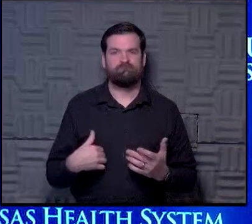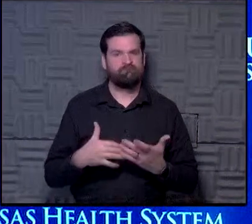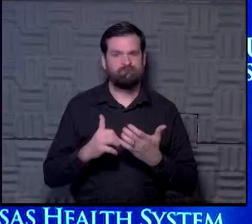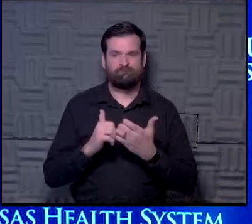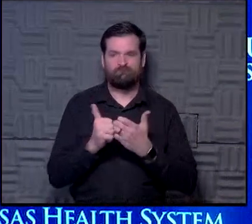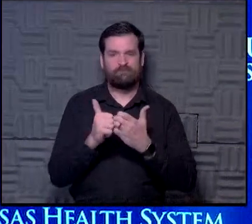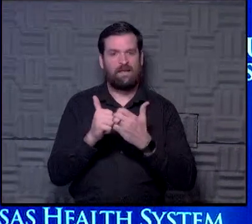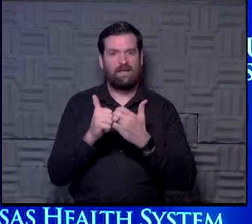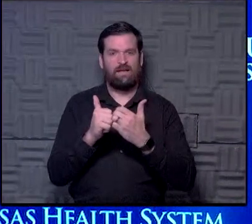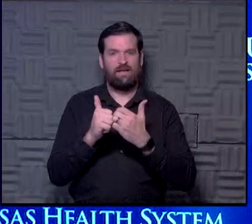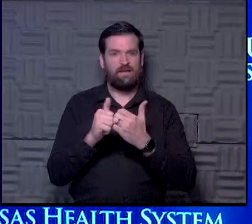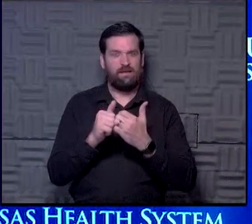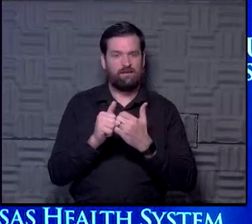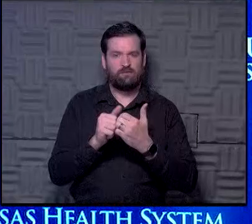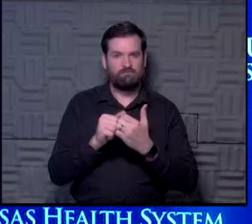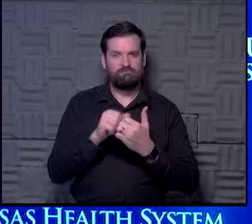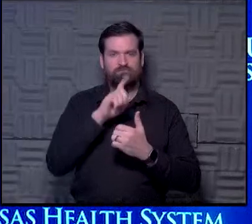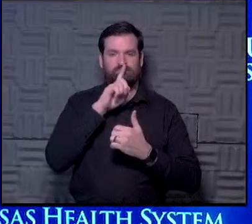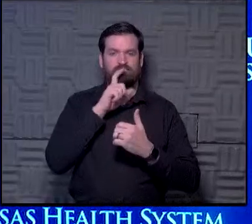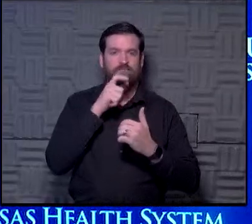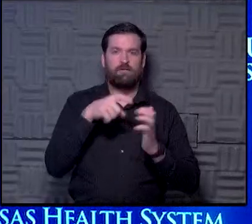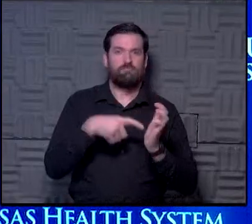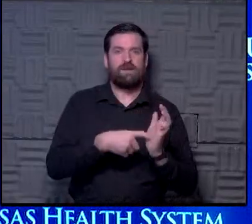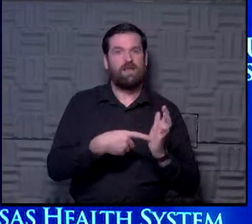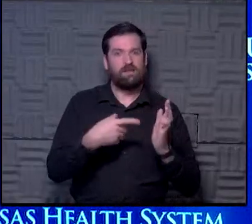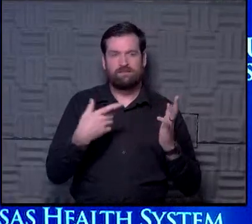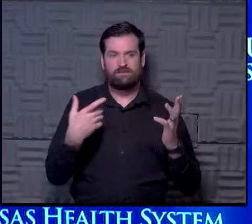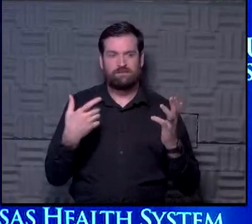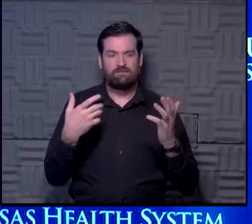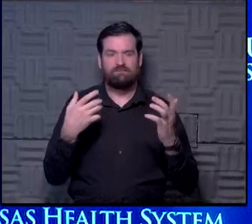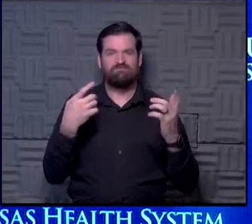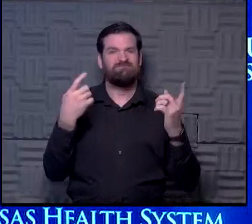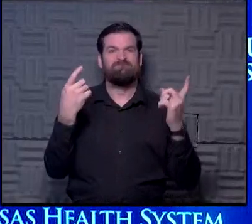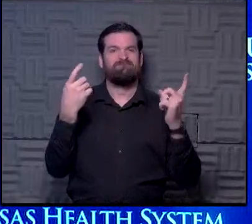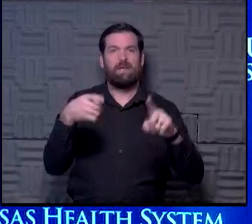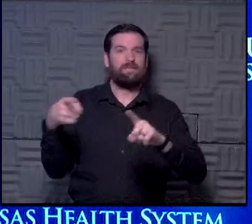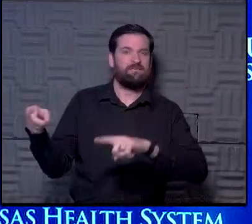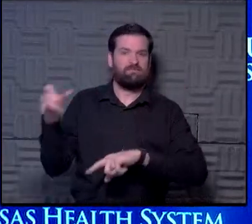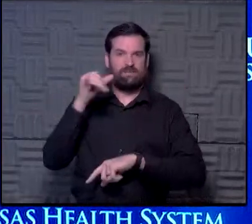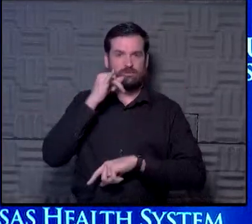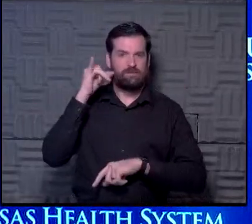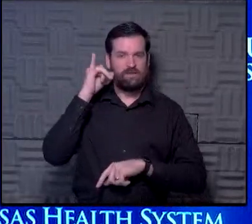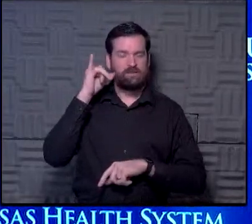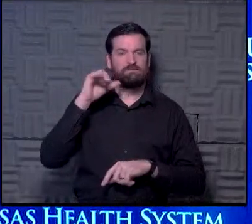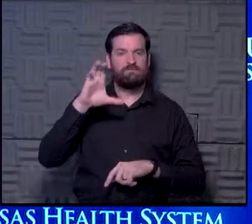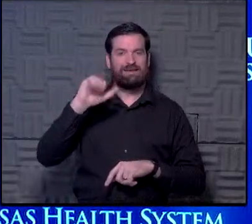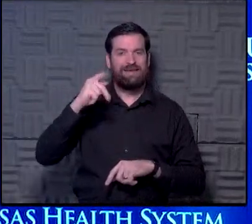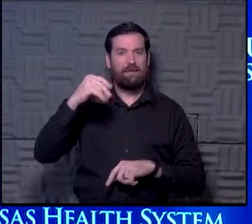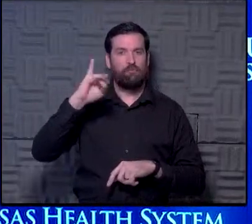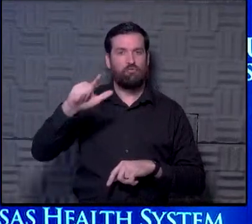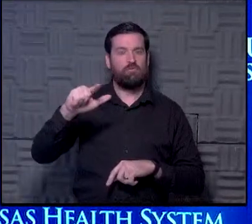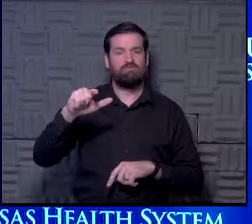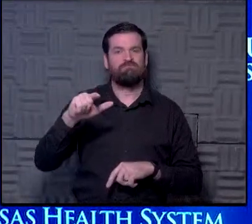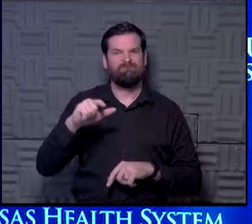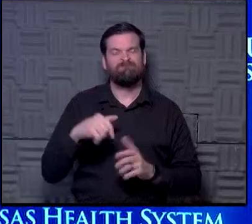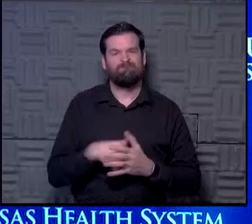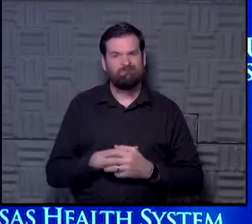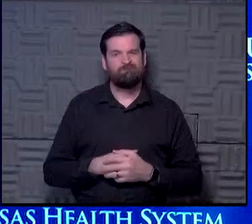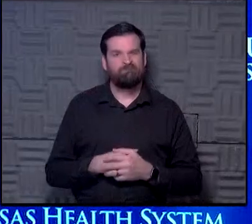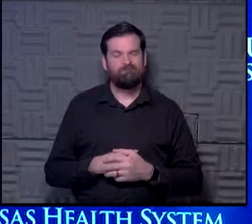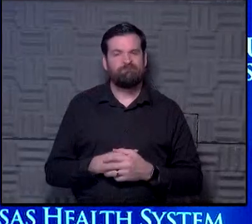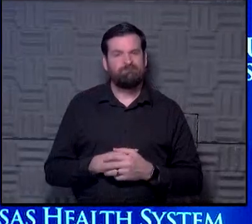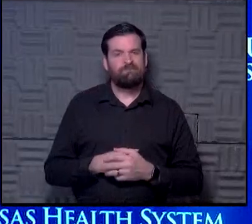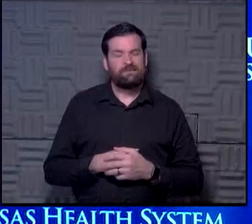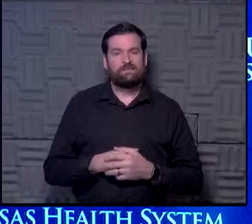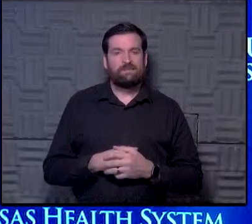can recognize the events that happened in the Capitol building yesterday. That was certainly a troubling time.